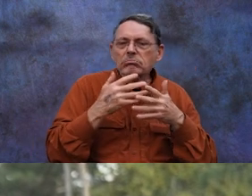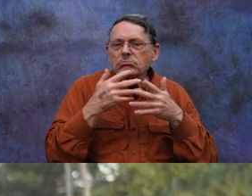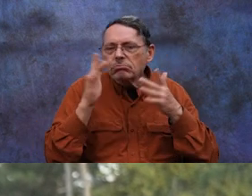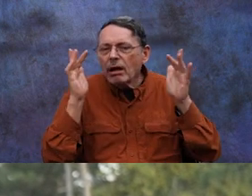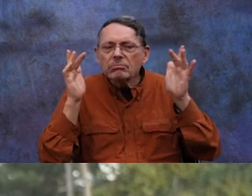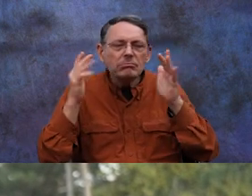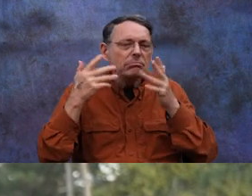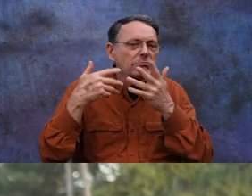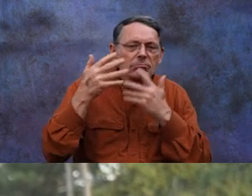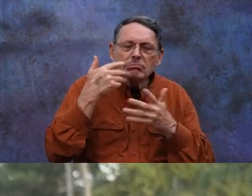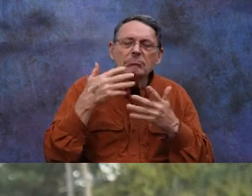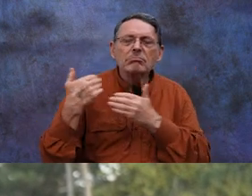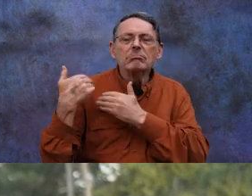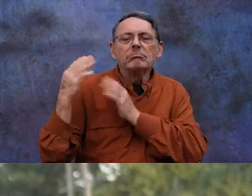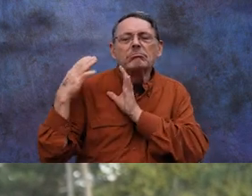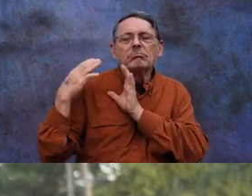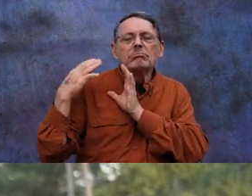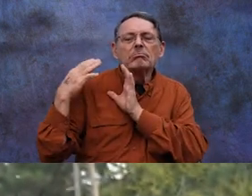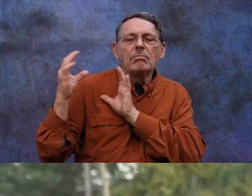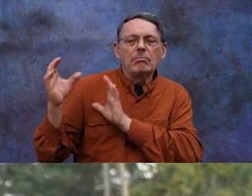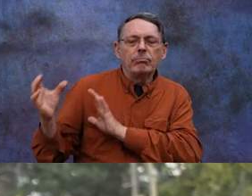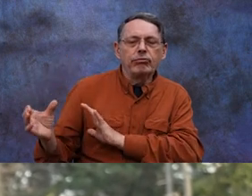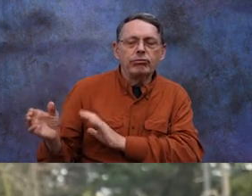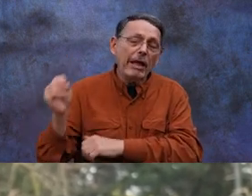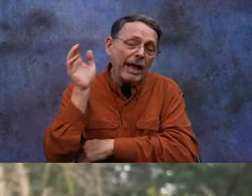take a load off and listen.